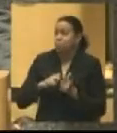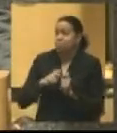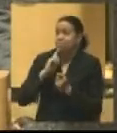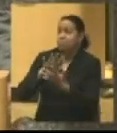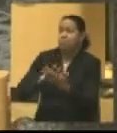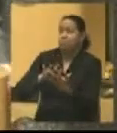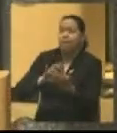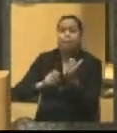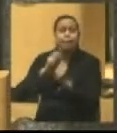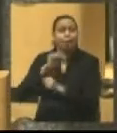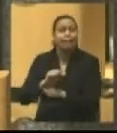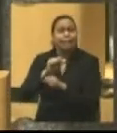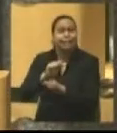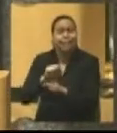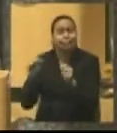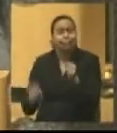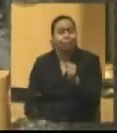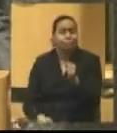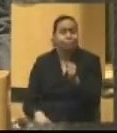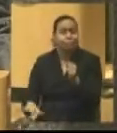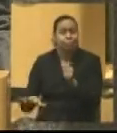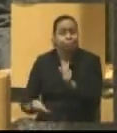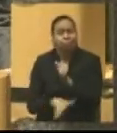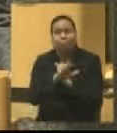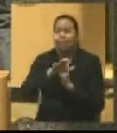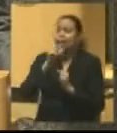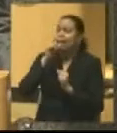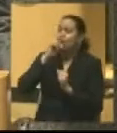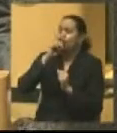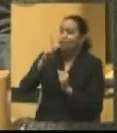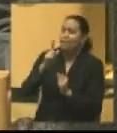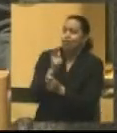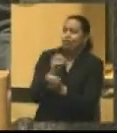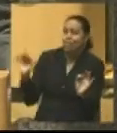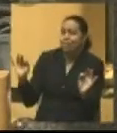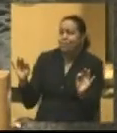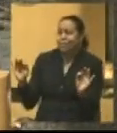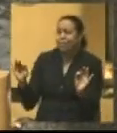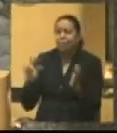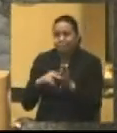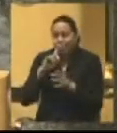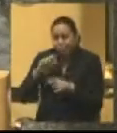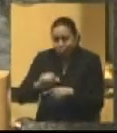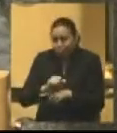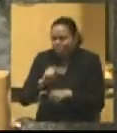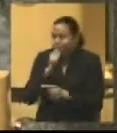because most slaves in the Confederate States were not, as Lincoln put it, practically freed, that is, in practice,